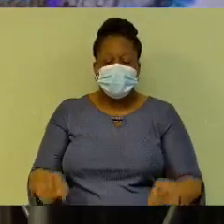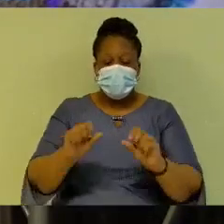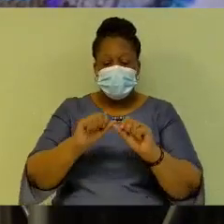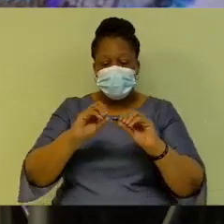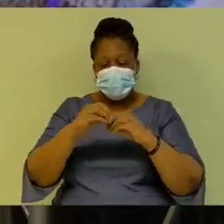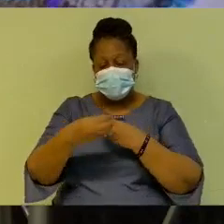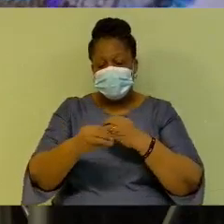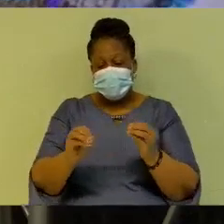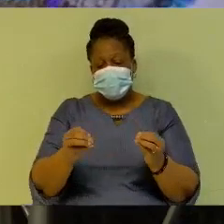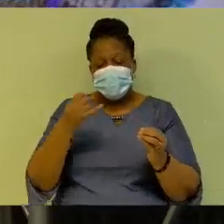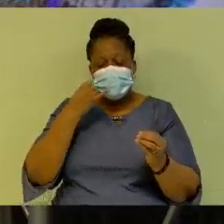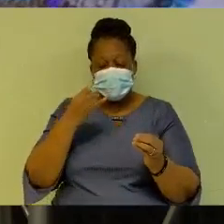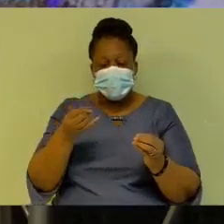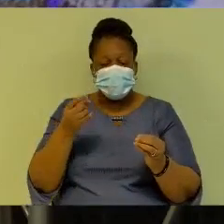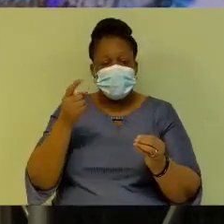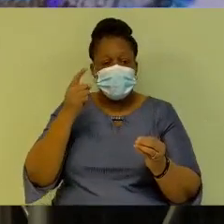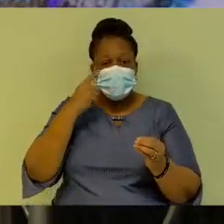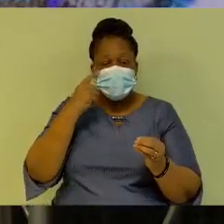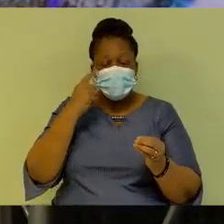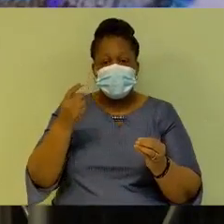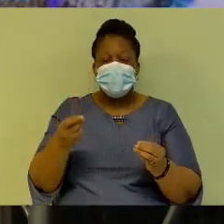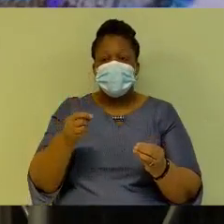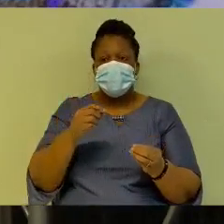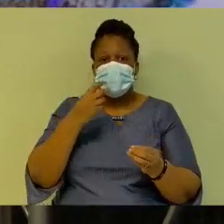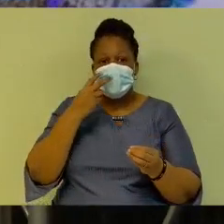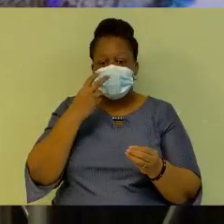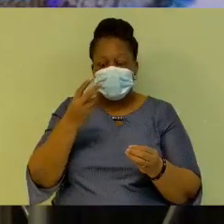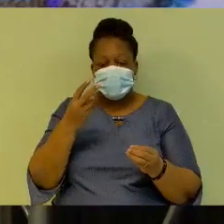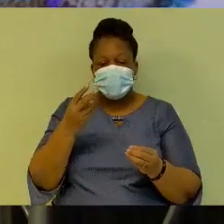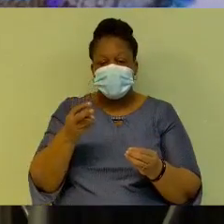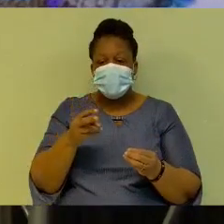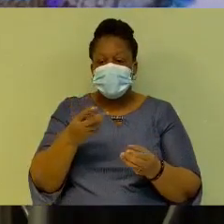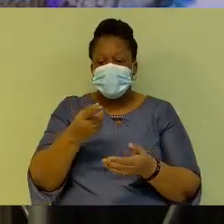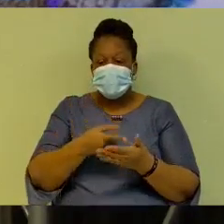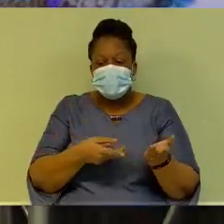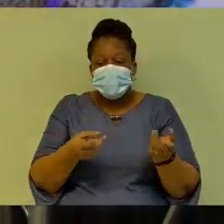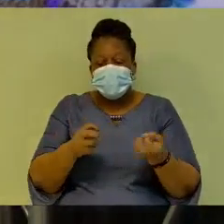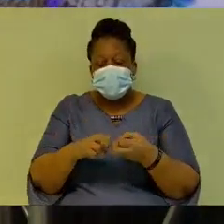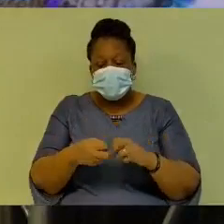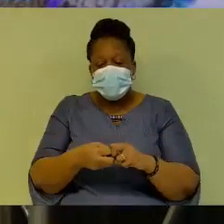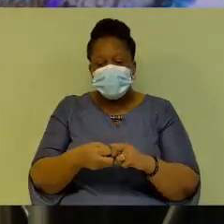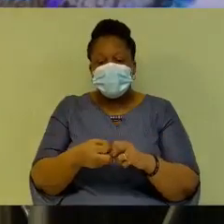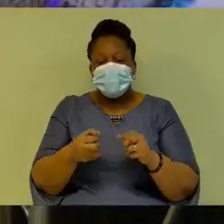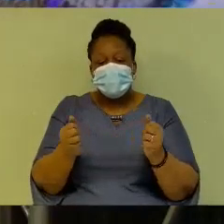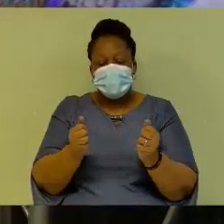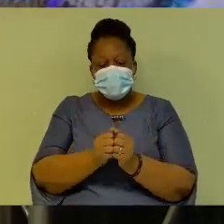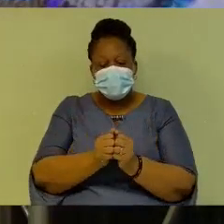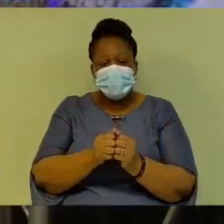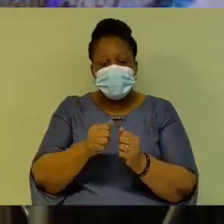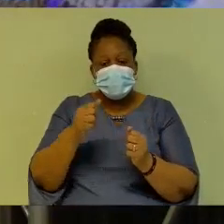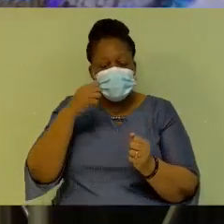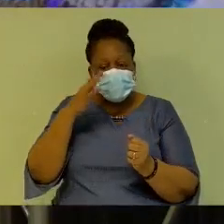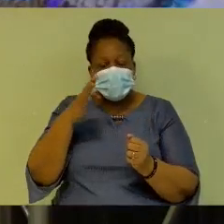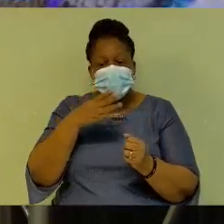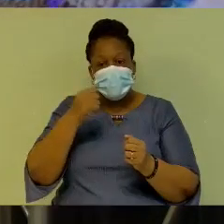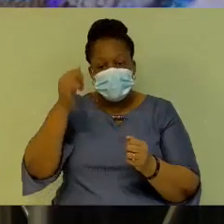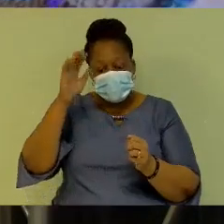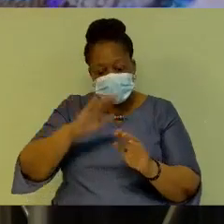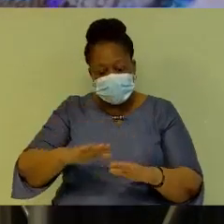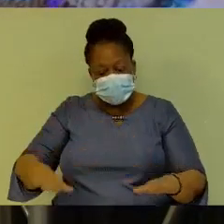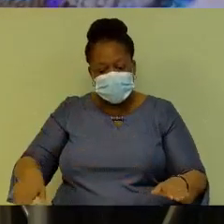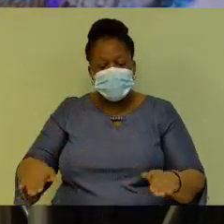Gender Affairs is primarily to raise awareness of gender-related issues, including health issues, especially